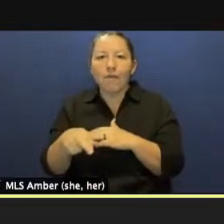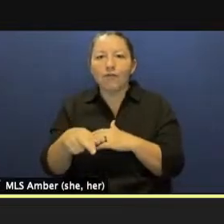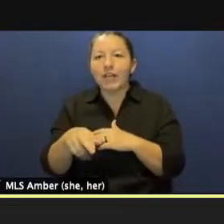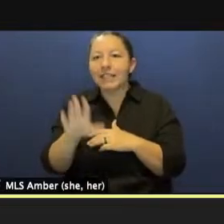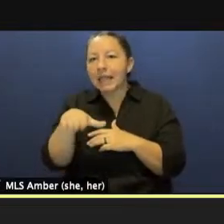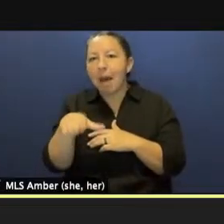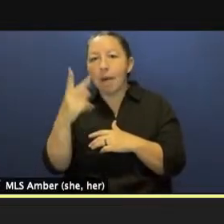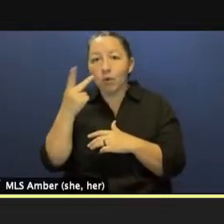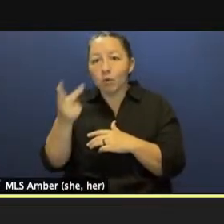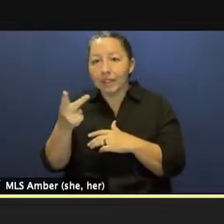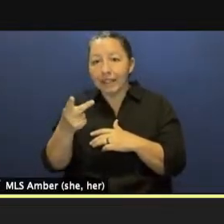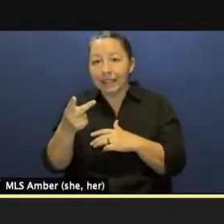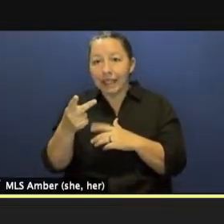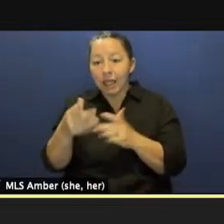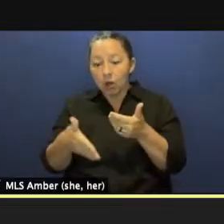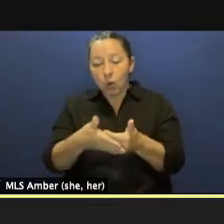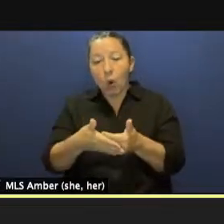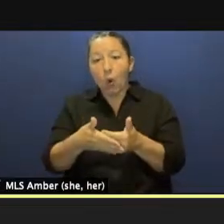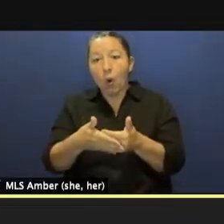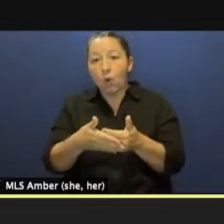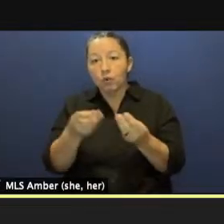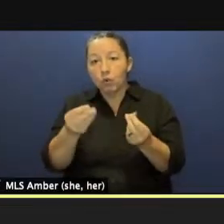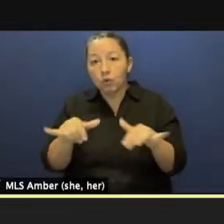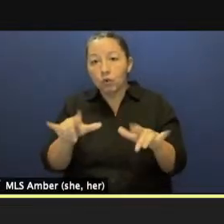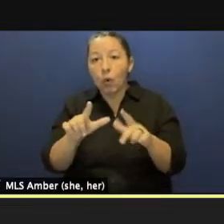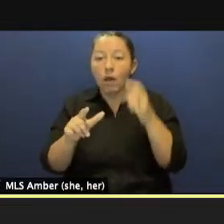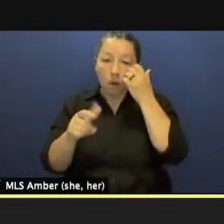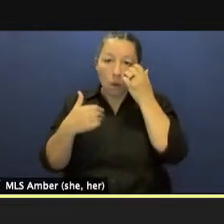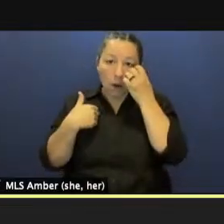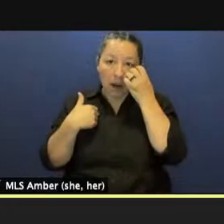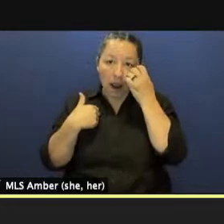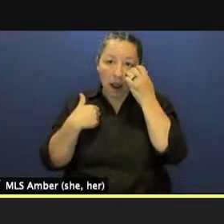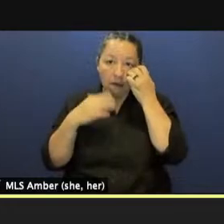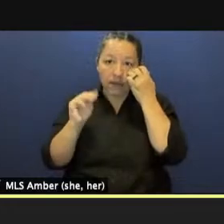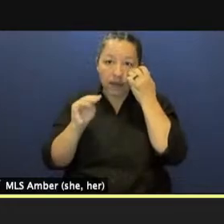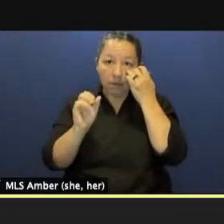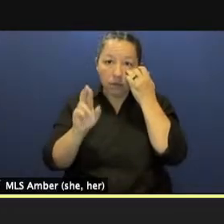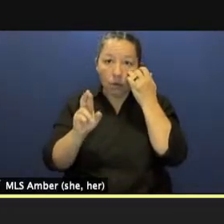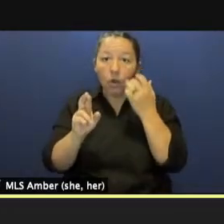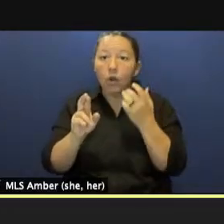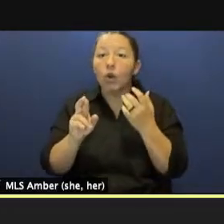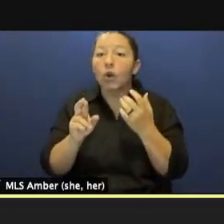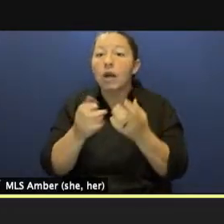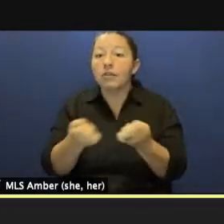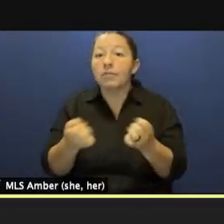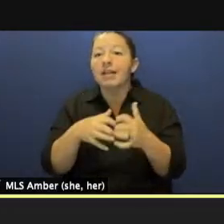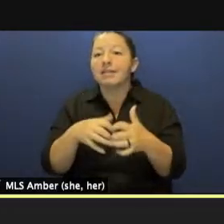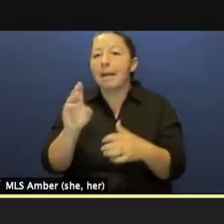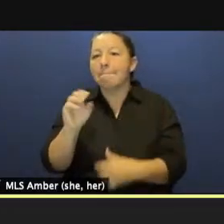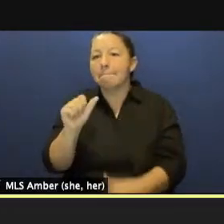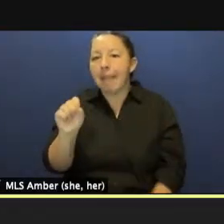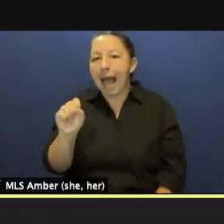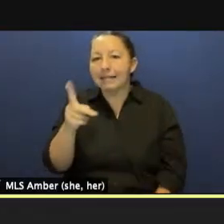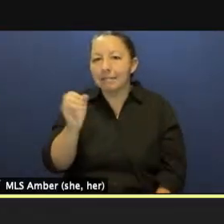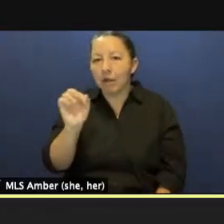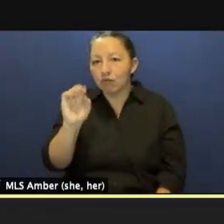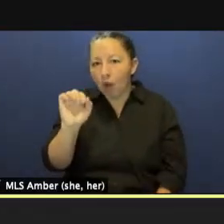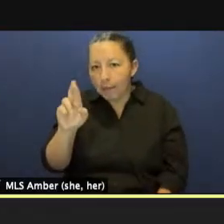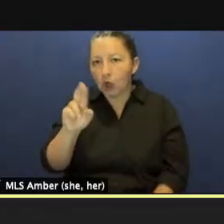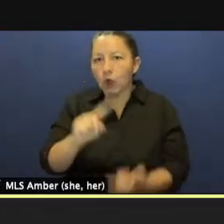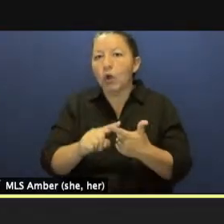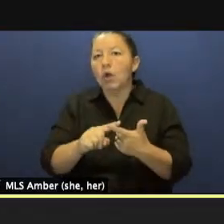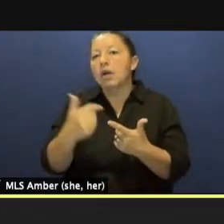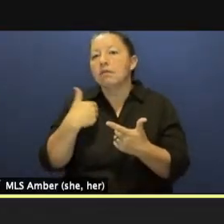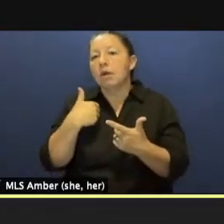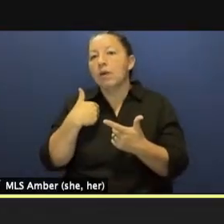soil are the M-Solo instrument, which is a mass spectrometer, and then our near-infrared spectrometer, NERVIS, are both